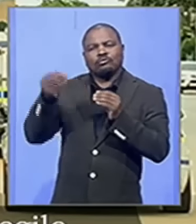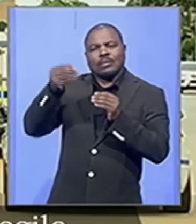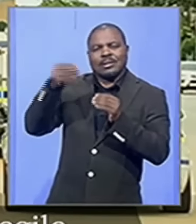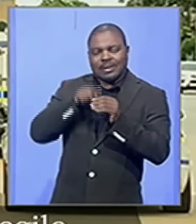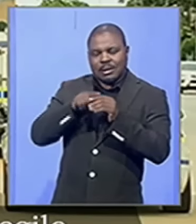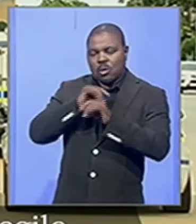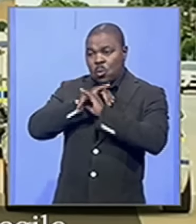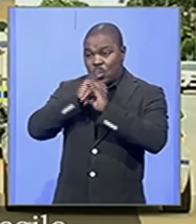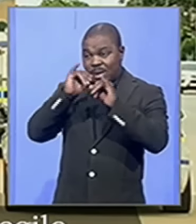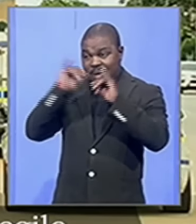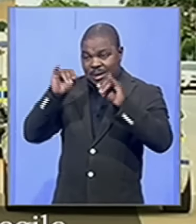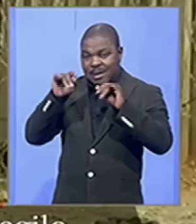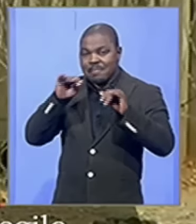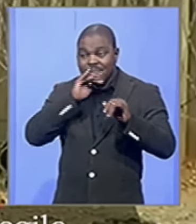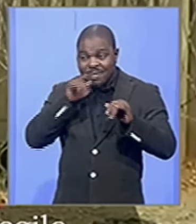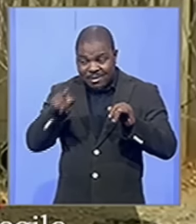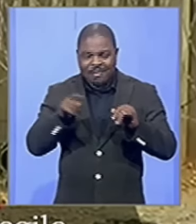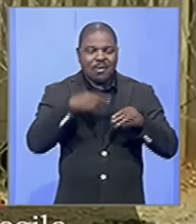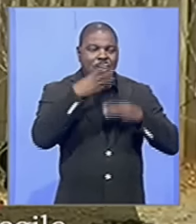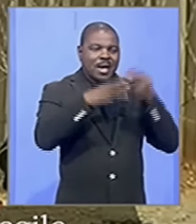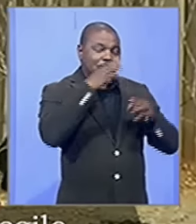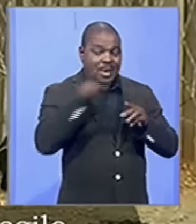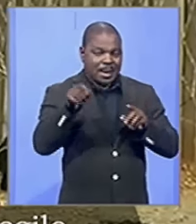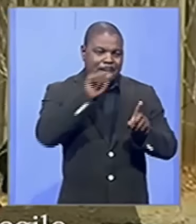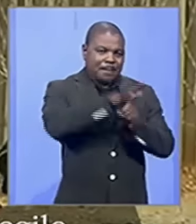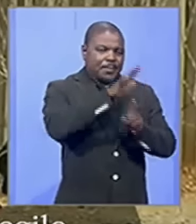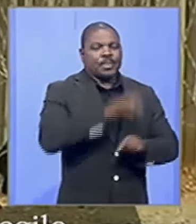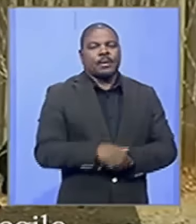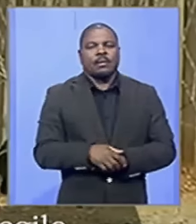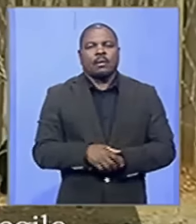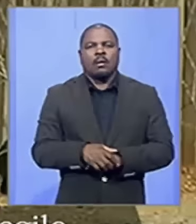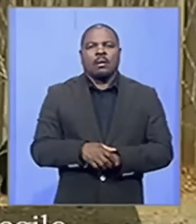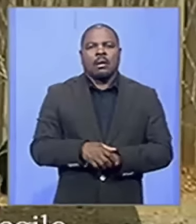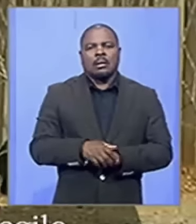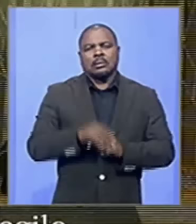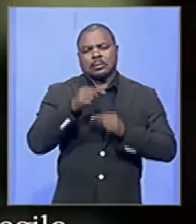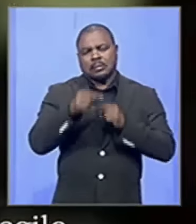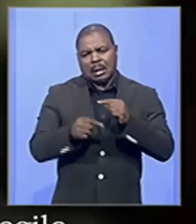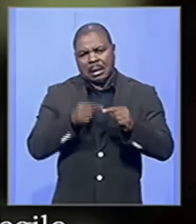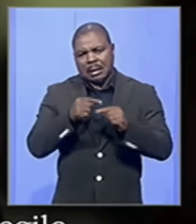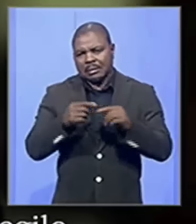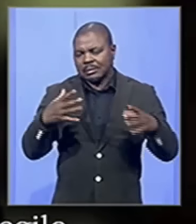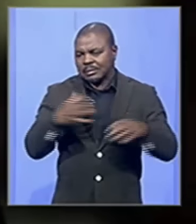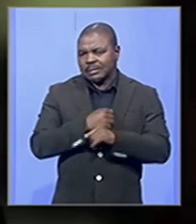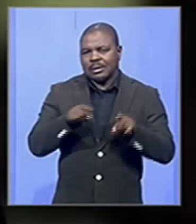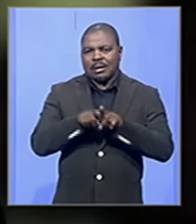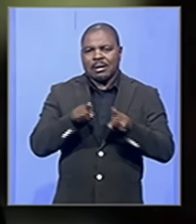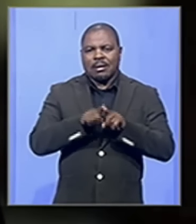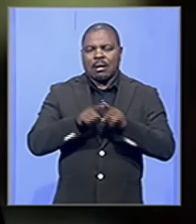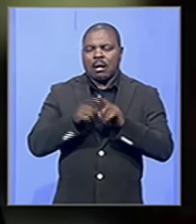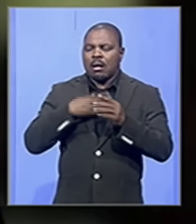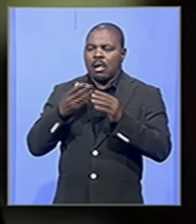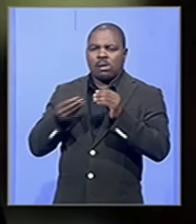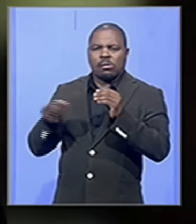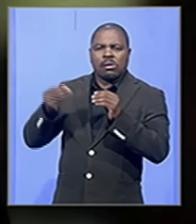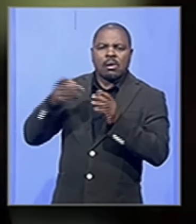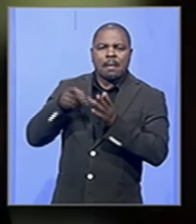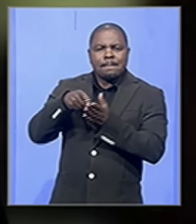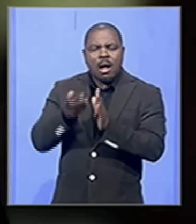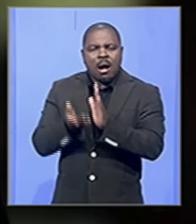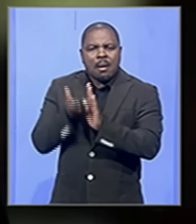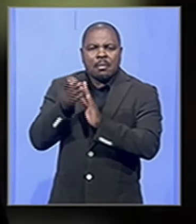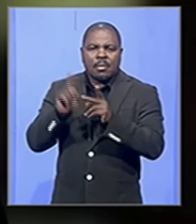e le tsona tse di bakang koketsego ya botlhokatiro. The cycle isn't favorable. We've had a couple of years of inflation. We've had interest